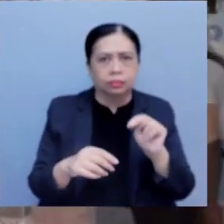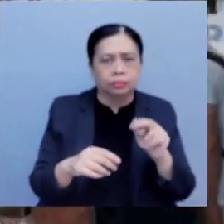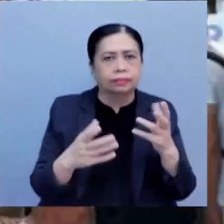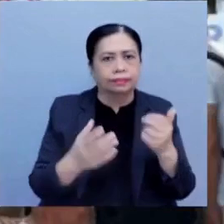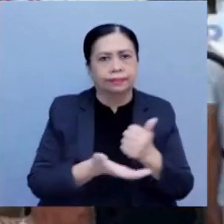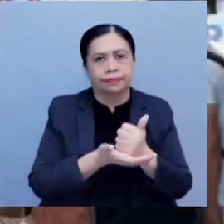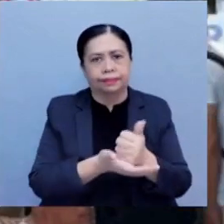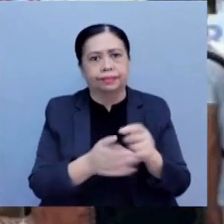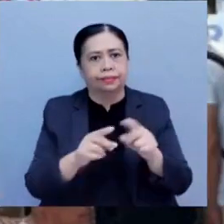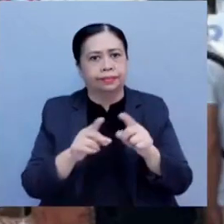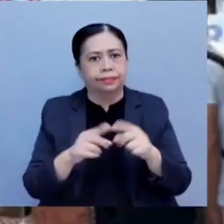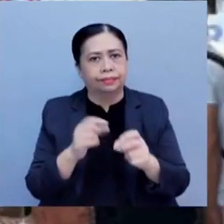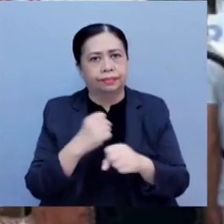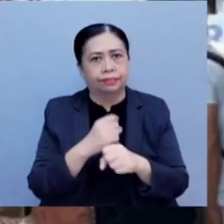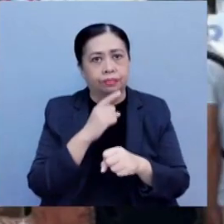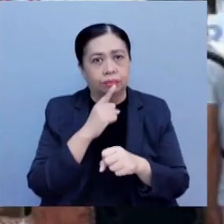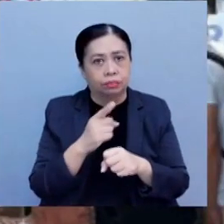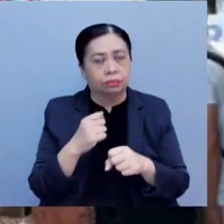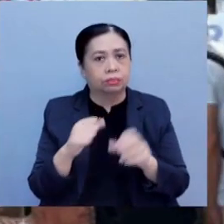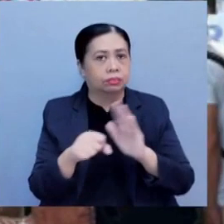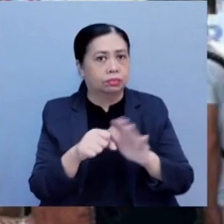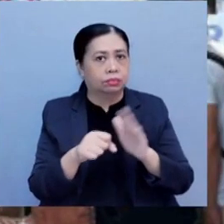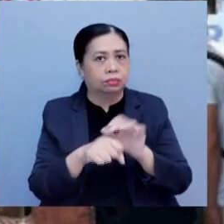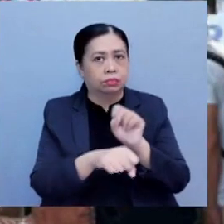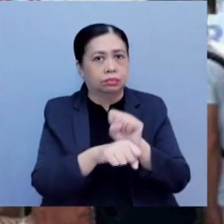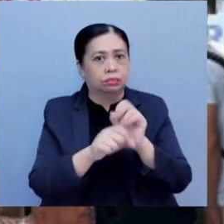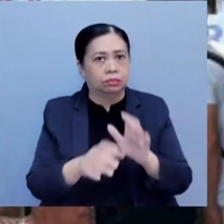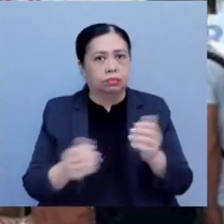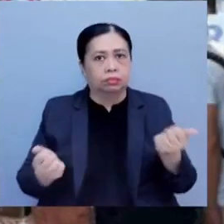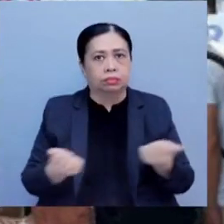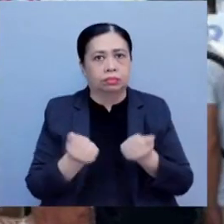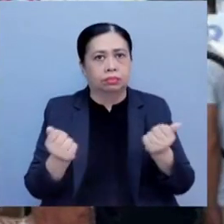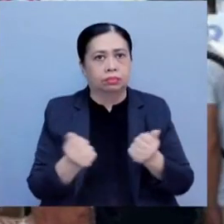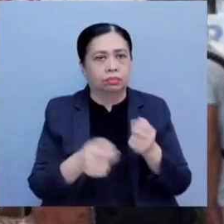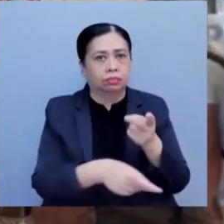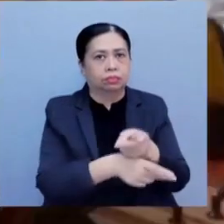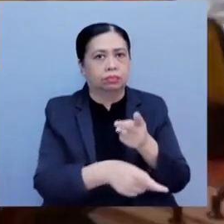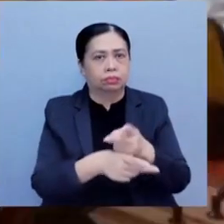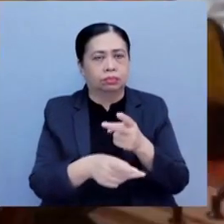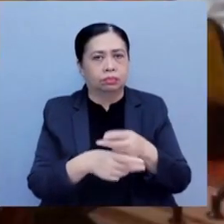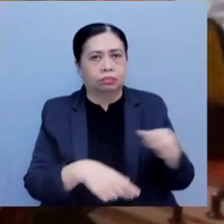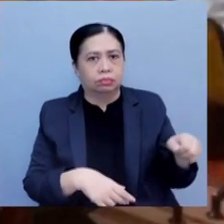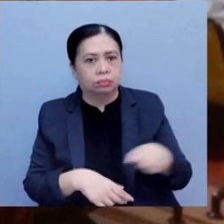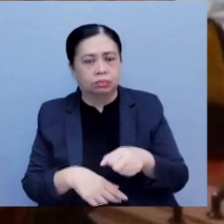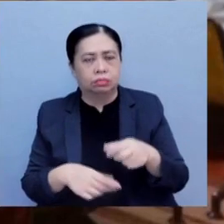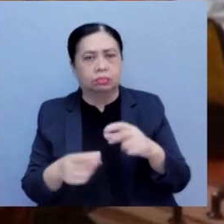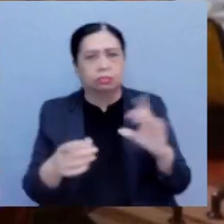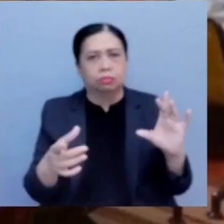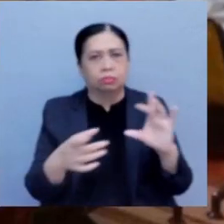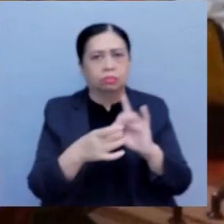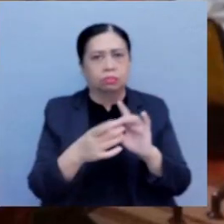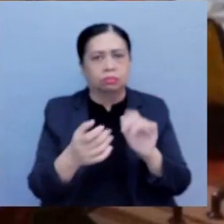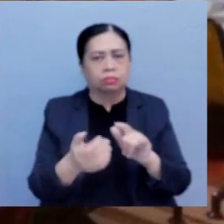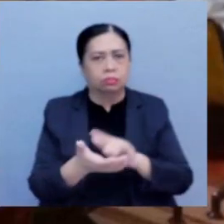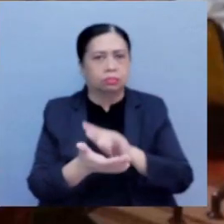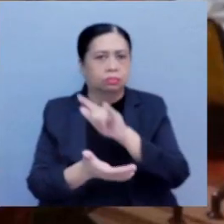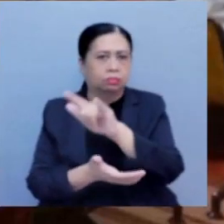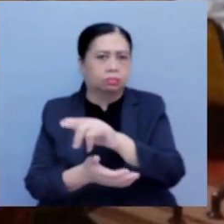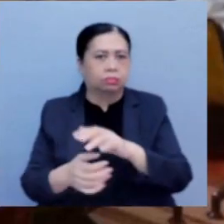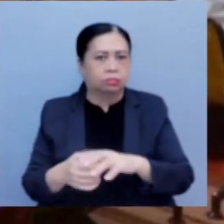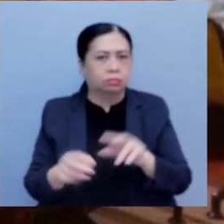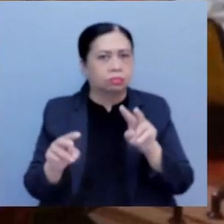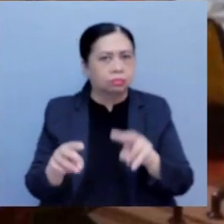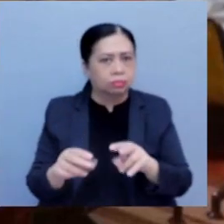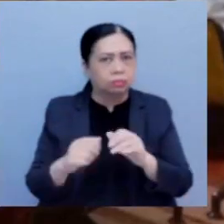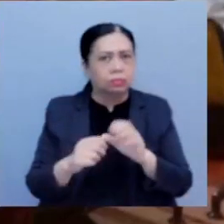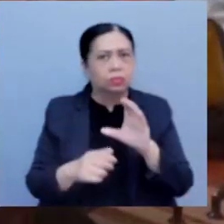They're also ensuring enough personnel that will be available to man their luggage carousels and connecting hubs. Neri sees this as the common